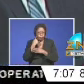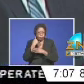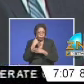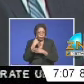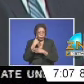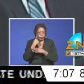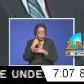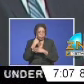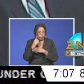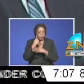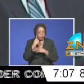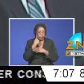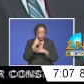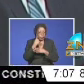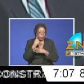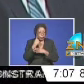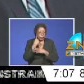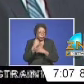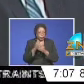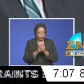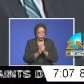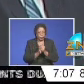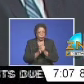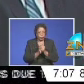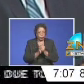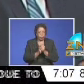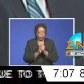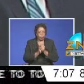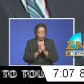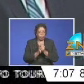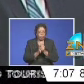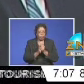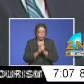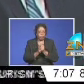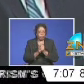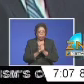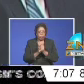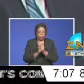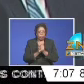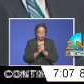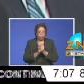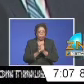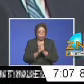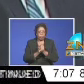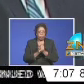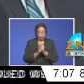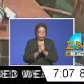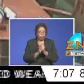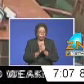of the following: value added tax, charitable and non-profit rules